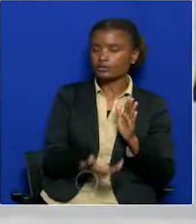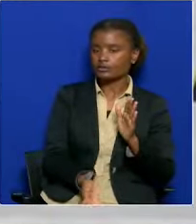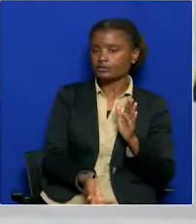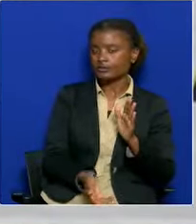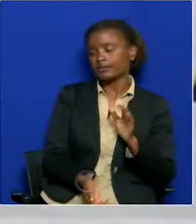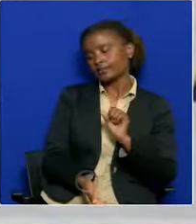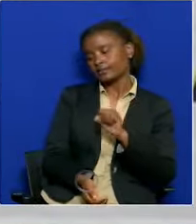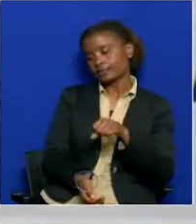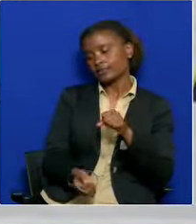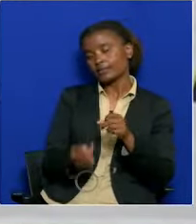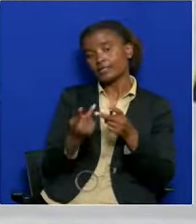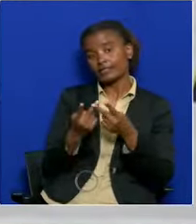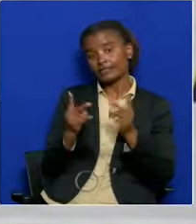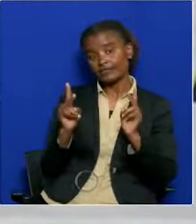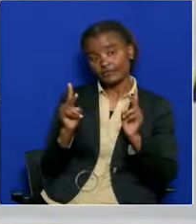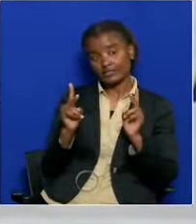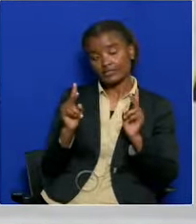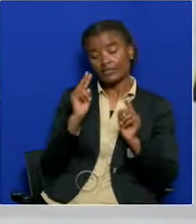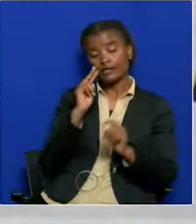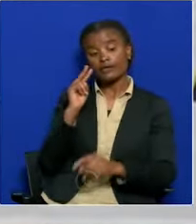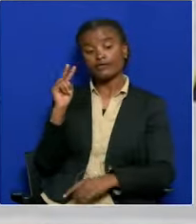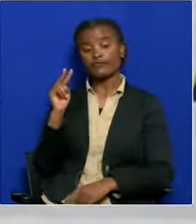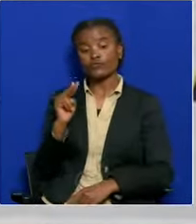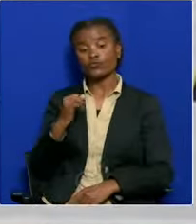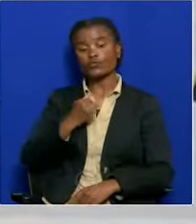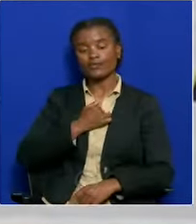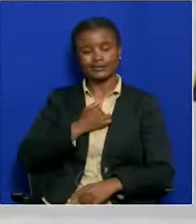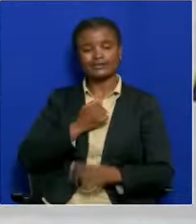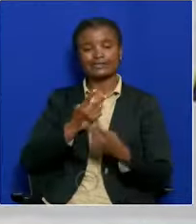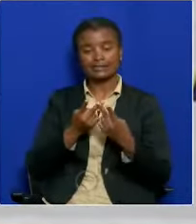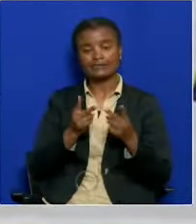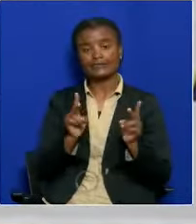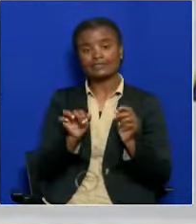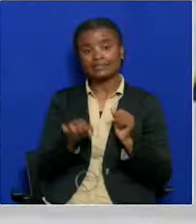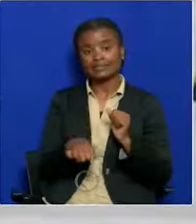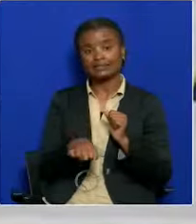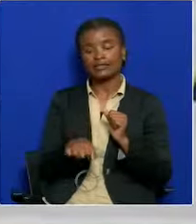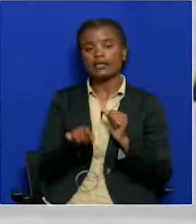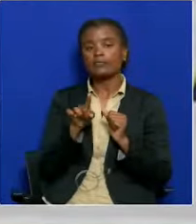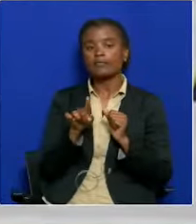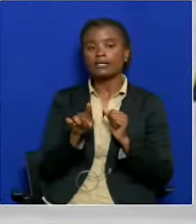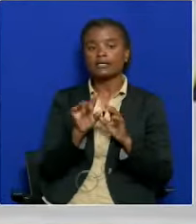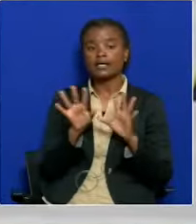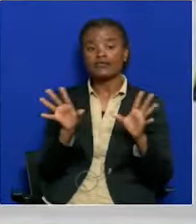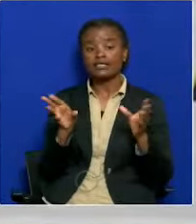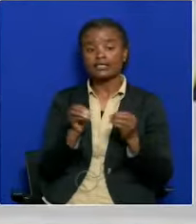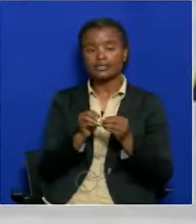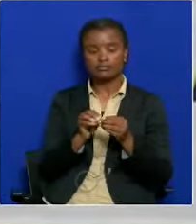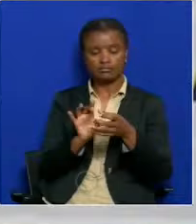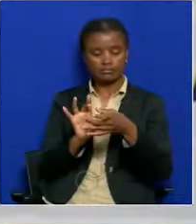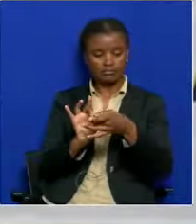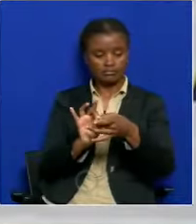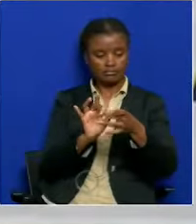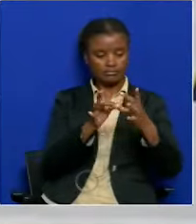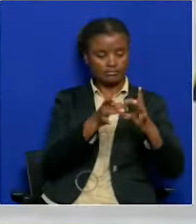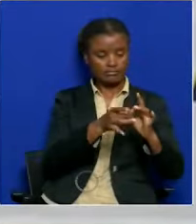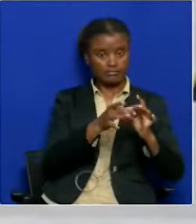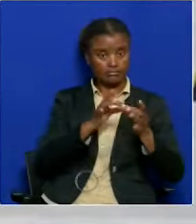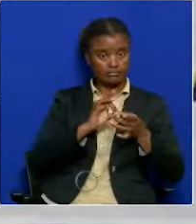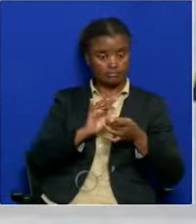it, but if you connect all of it, my